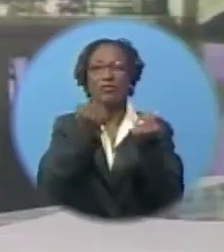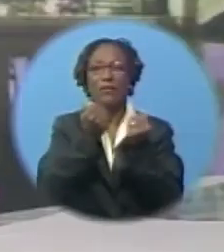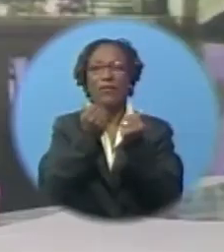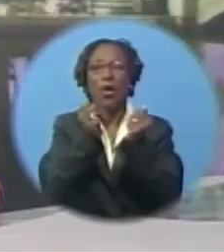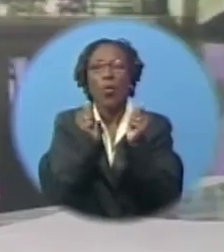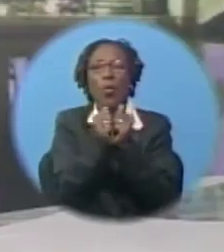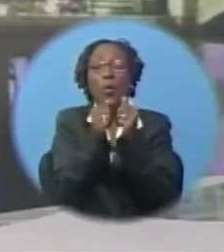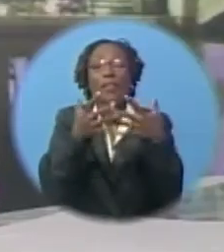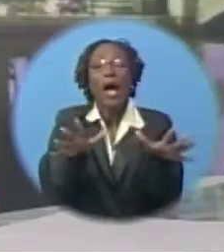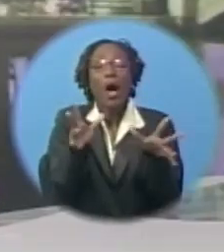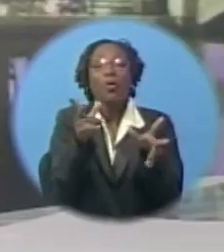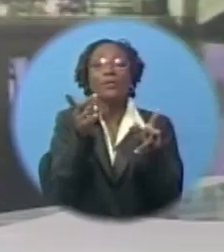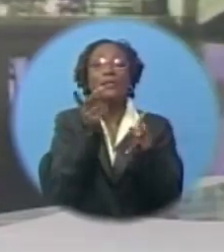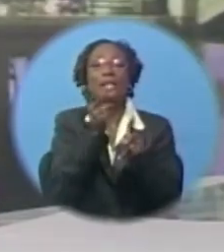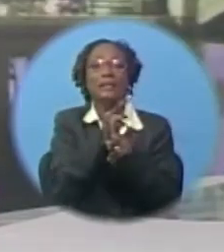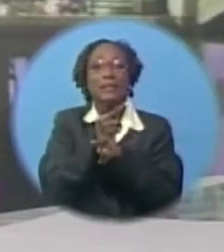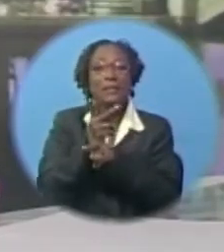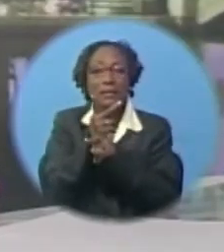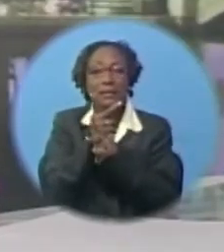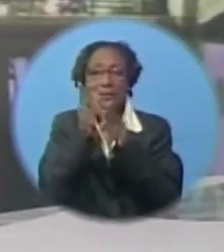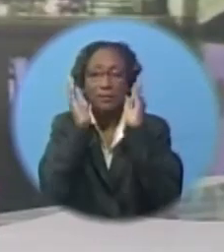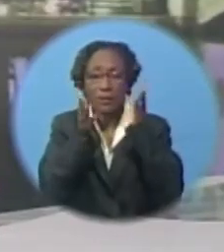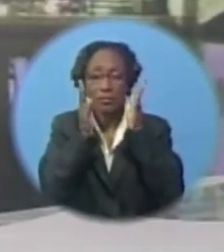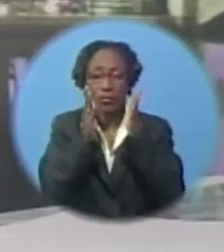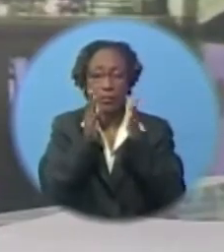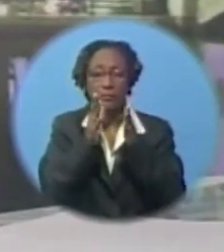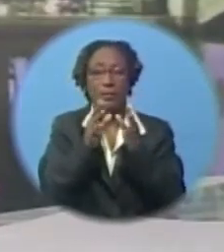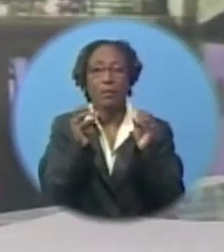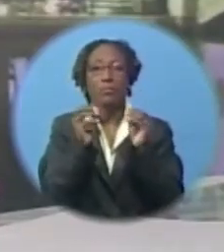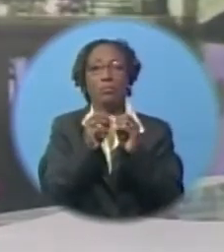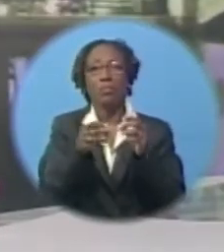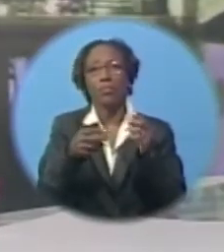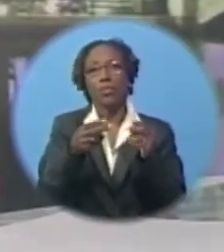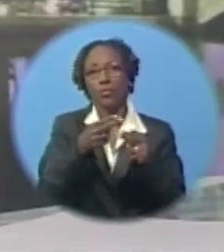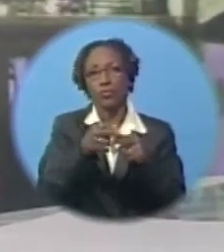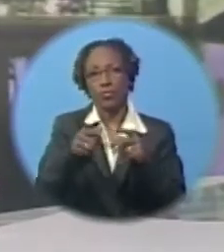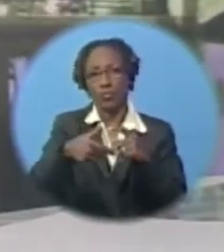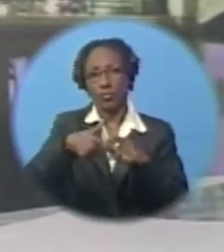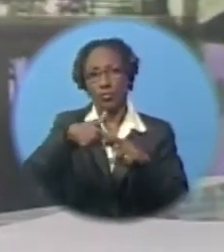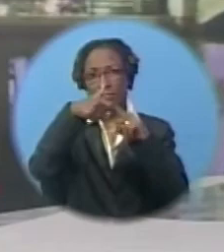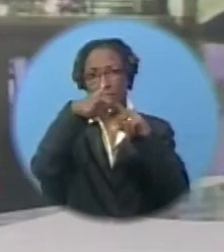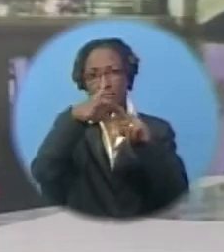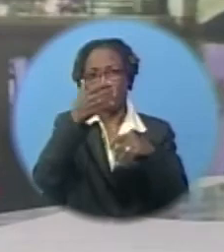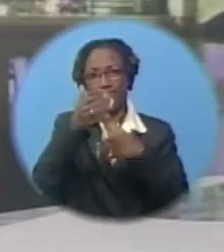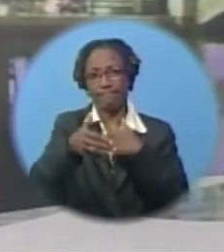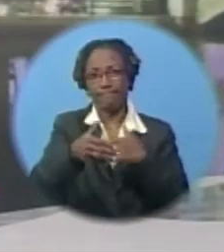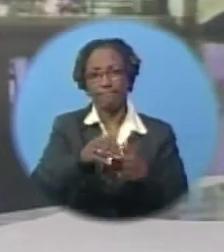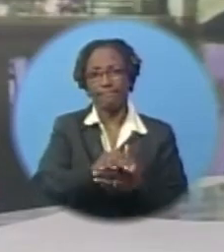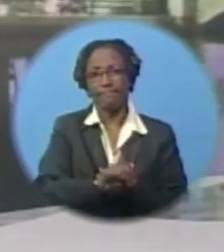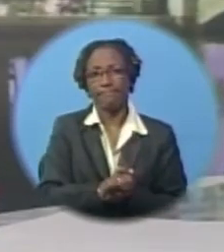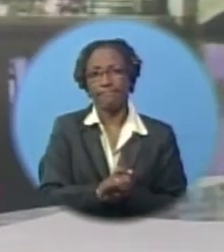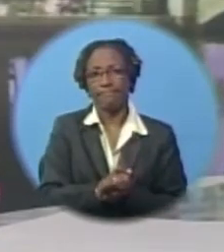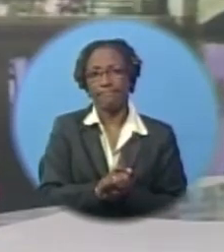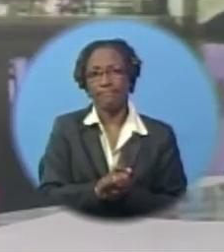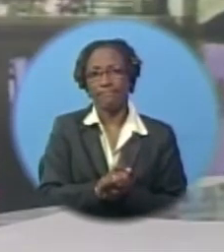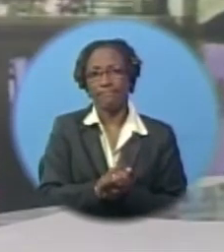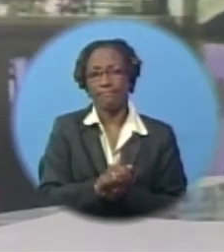due care and attention. We'll have more news for you just after this break. Stay with us.